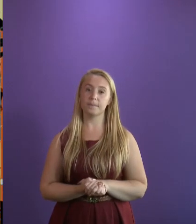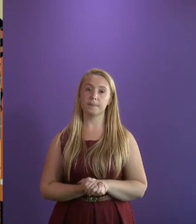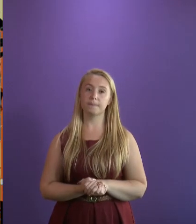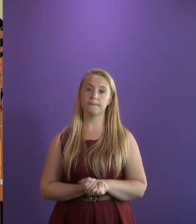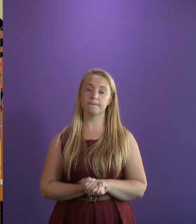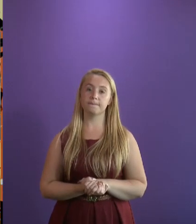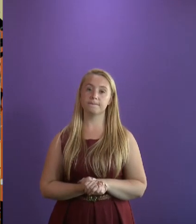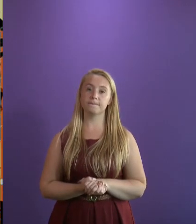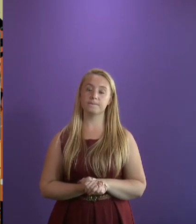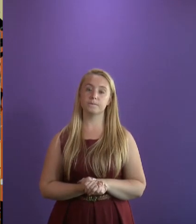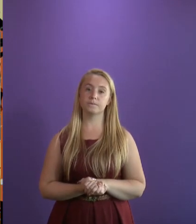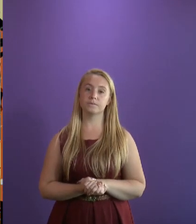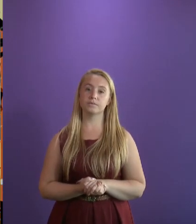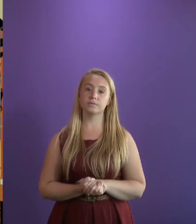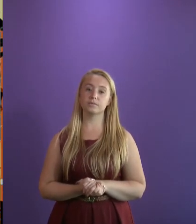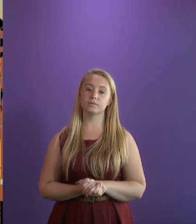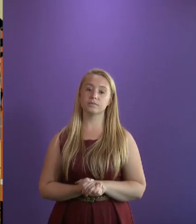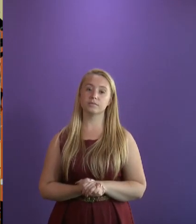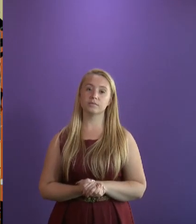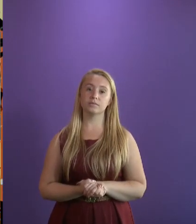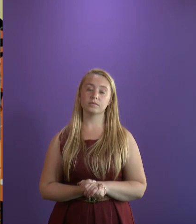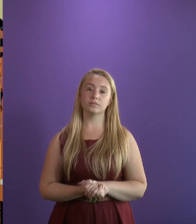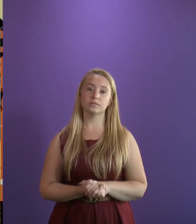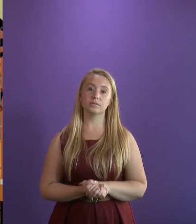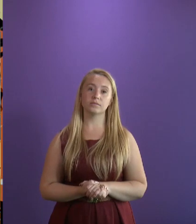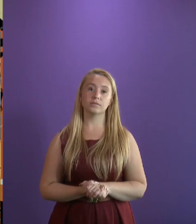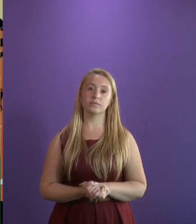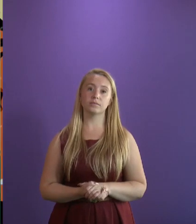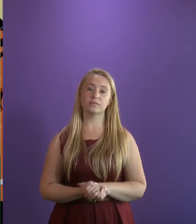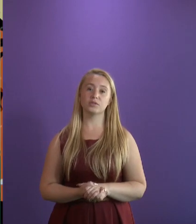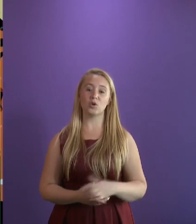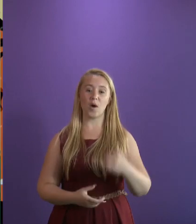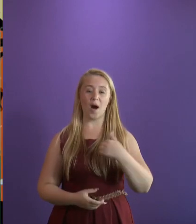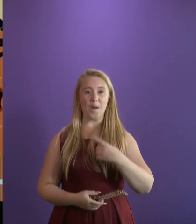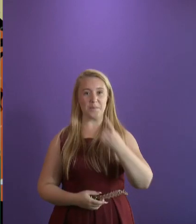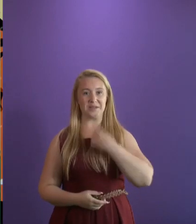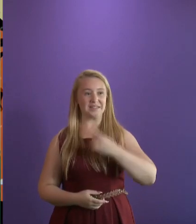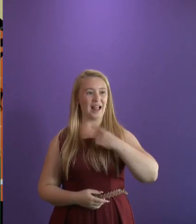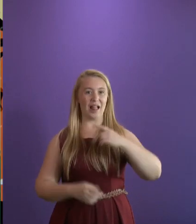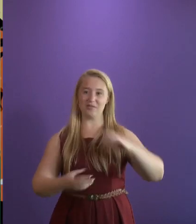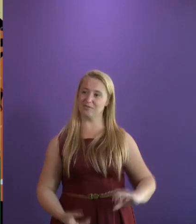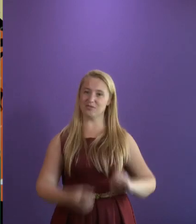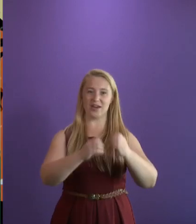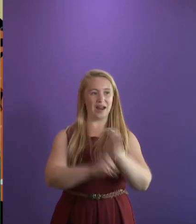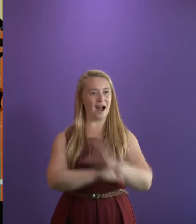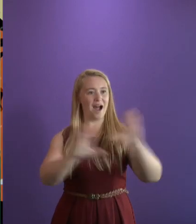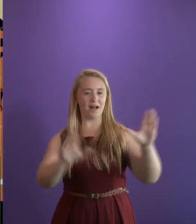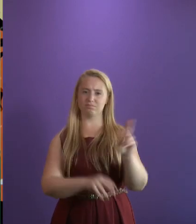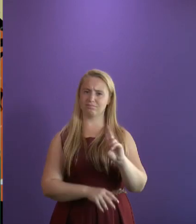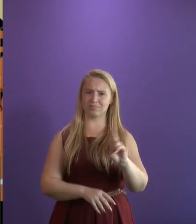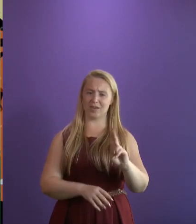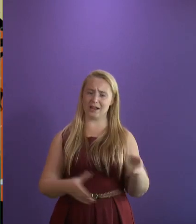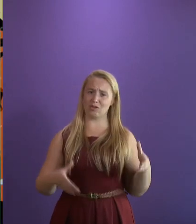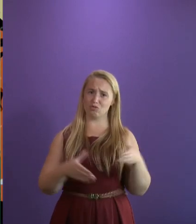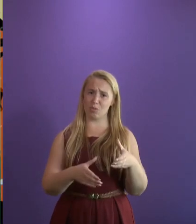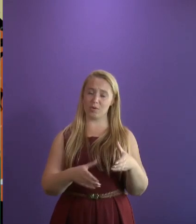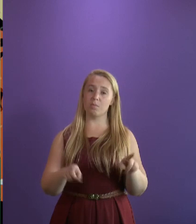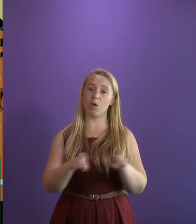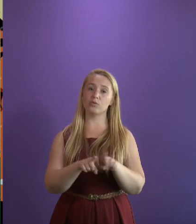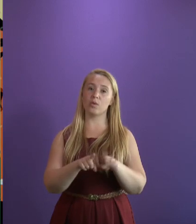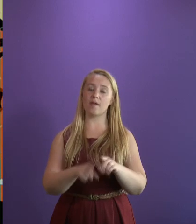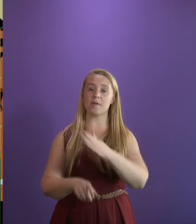you know, I'd just make the point, I'm fronting up a fabulous effort. I didn't achieve that on my own. Currently, I've got a members' bill going through the